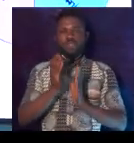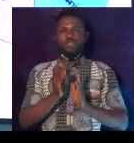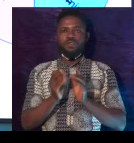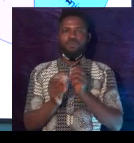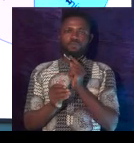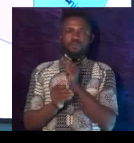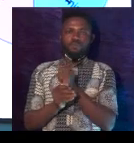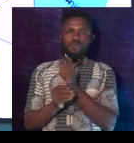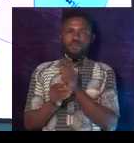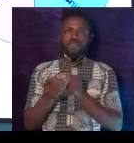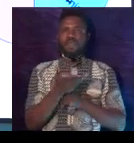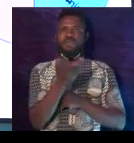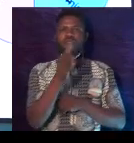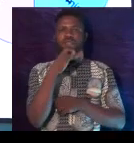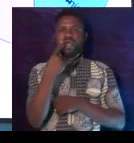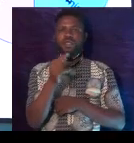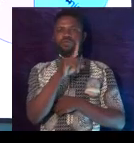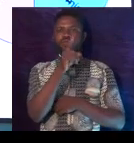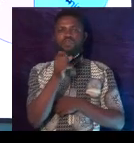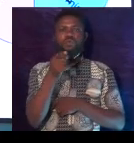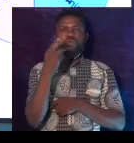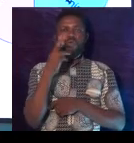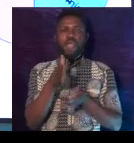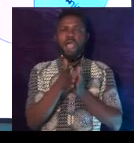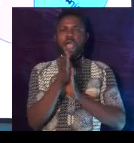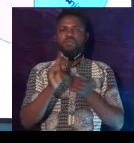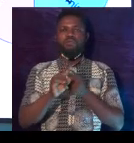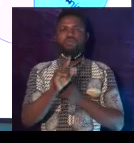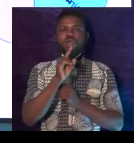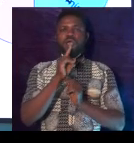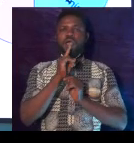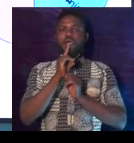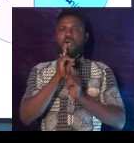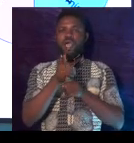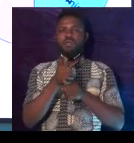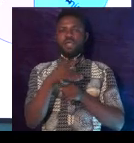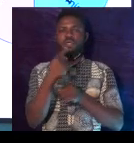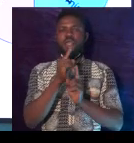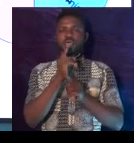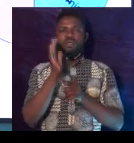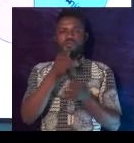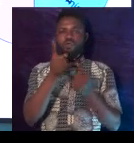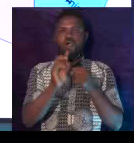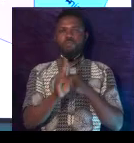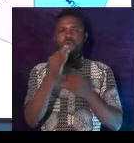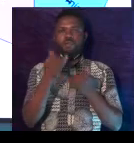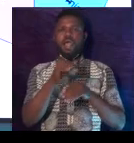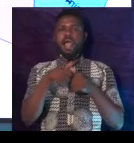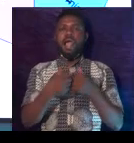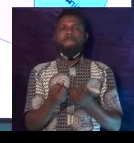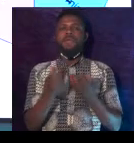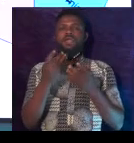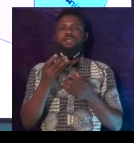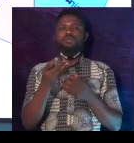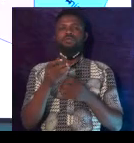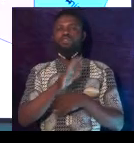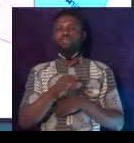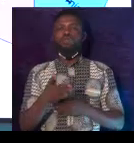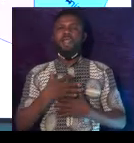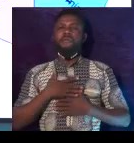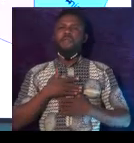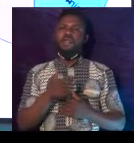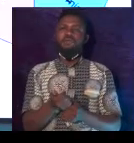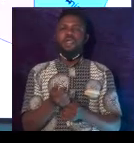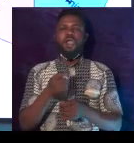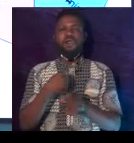students. Now, these are the questions you were asked to answer. The answer will come up right about now. How many children